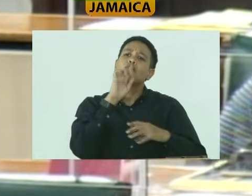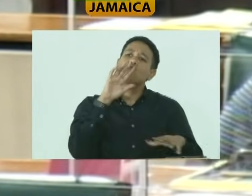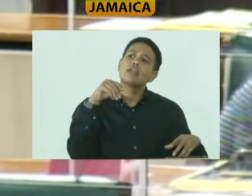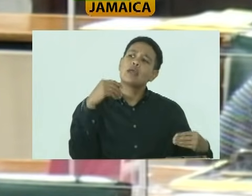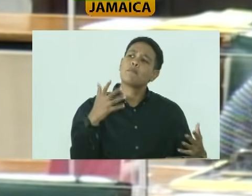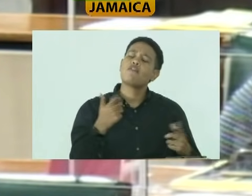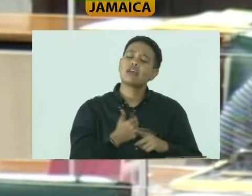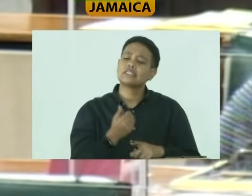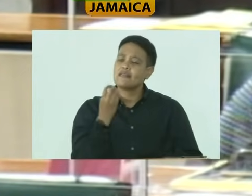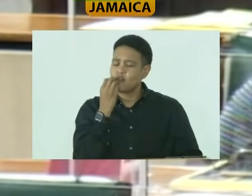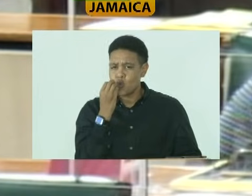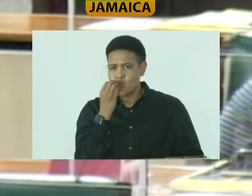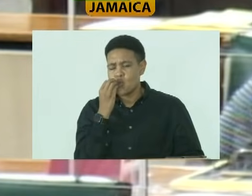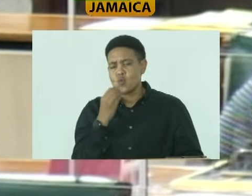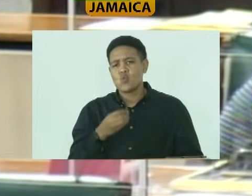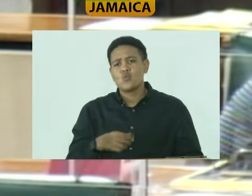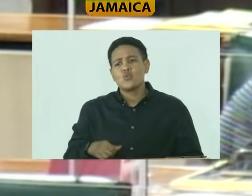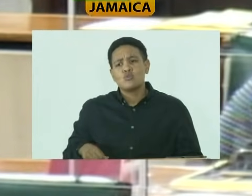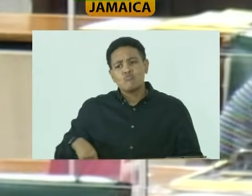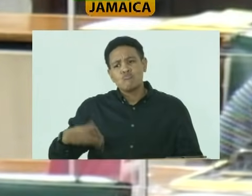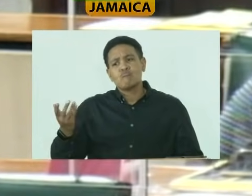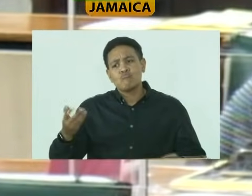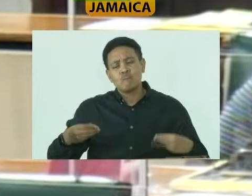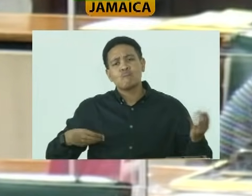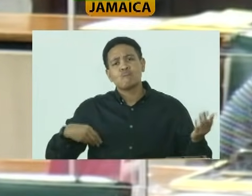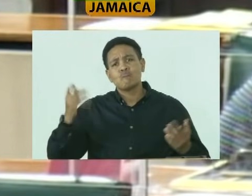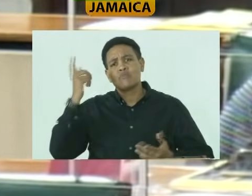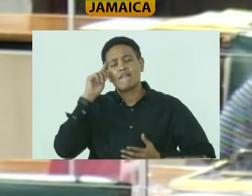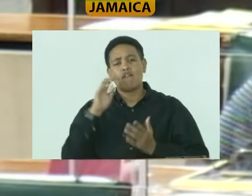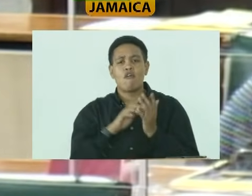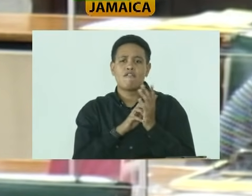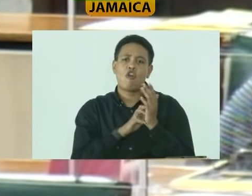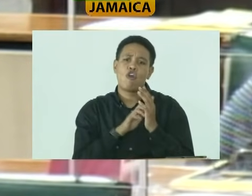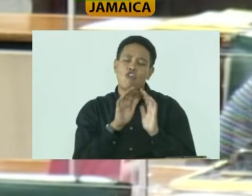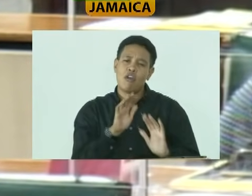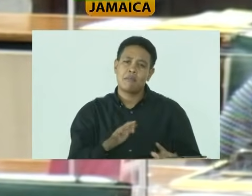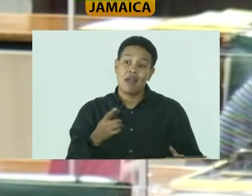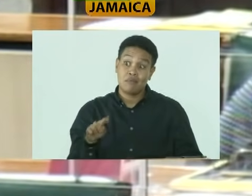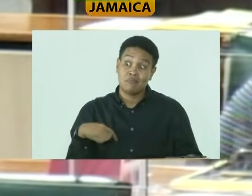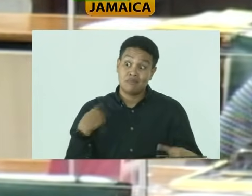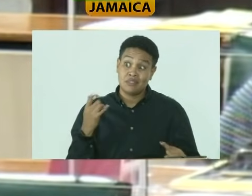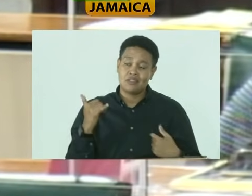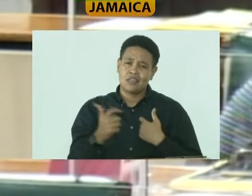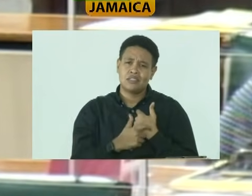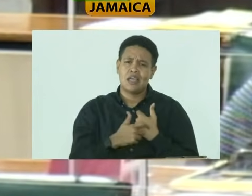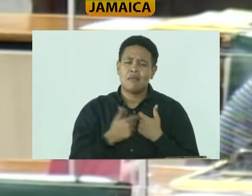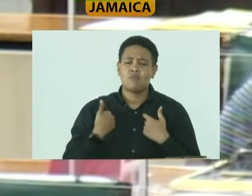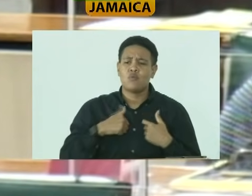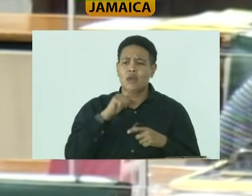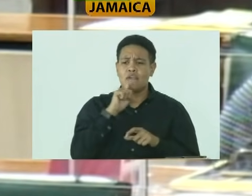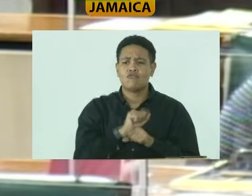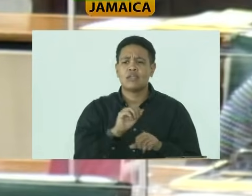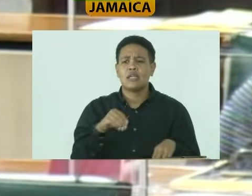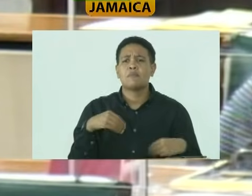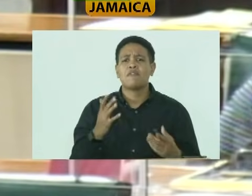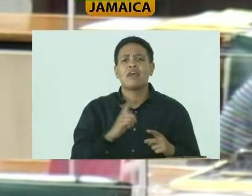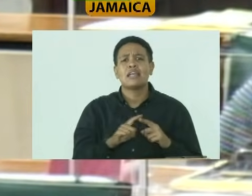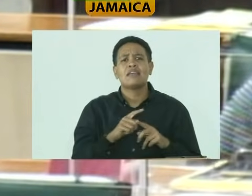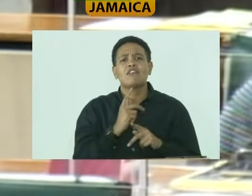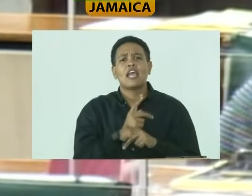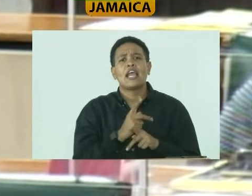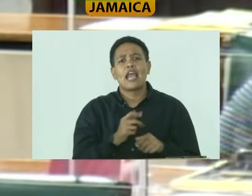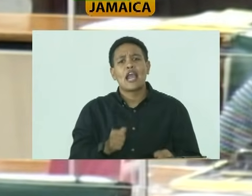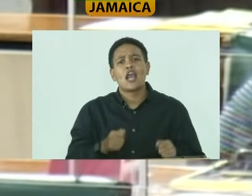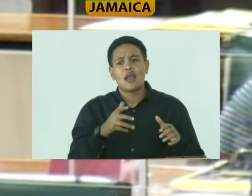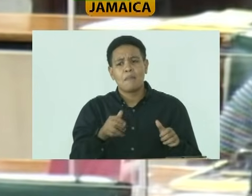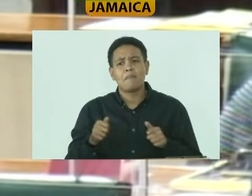provide food, grocery items for the vulnerable. Since then, we have provided care packages to